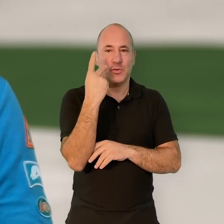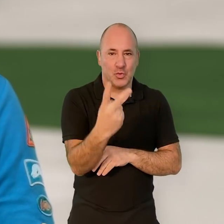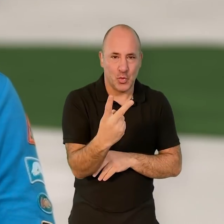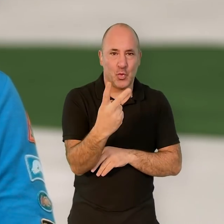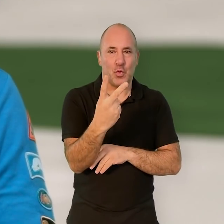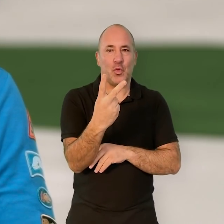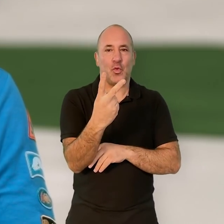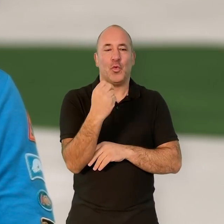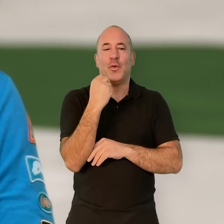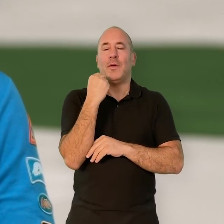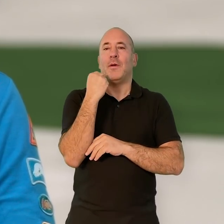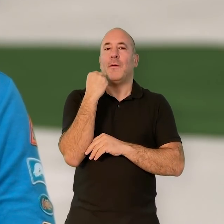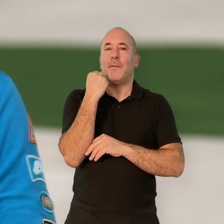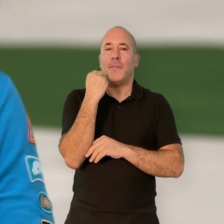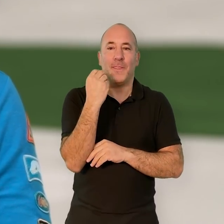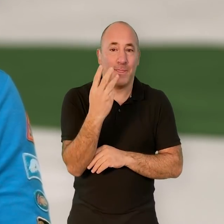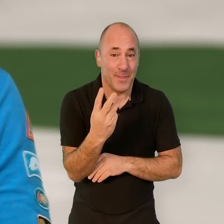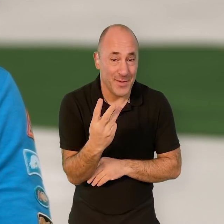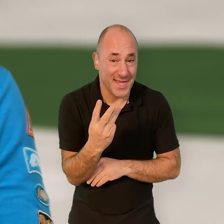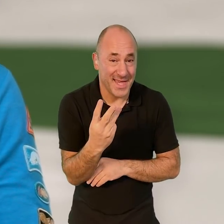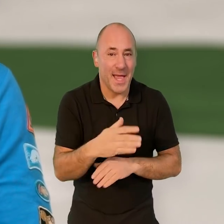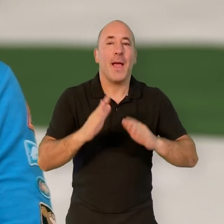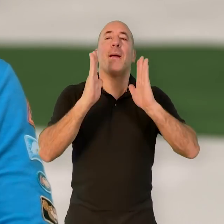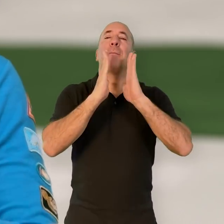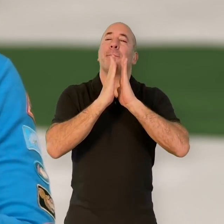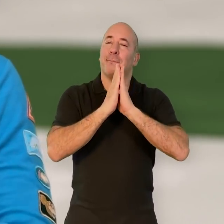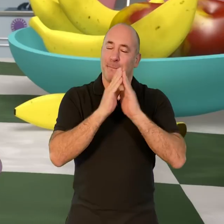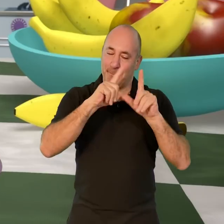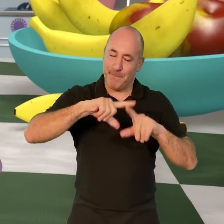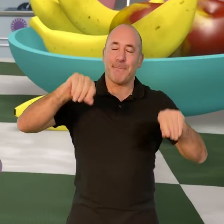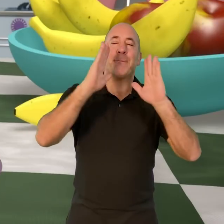1, 2, 3.